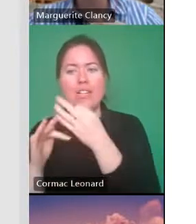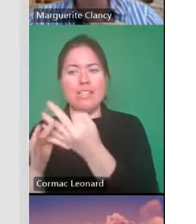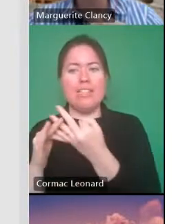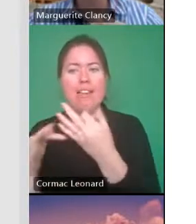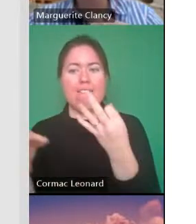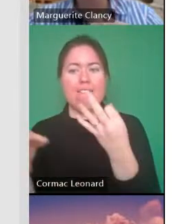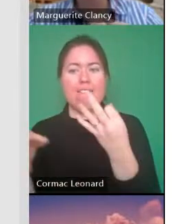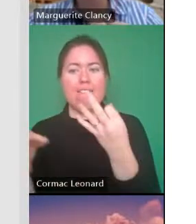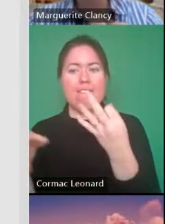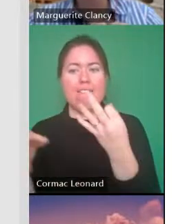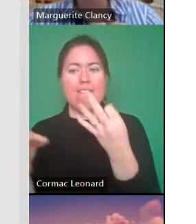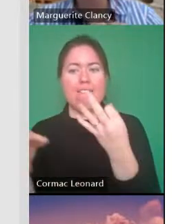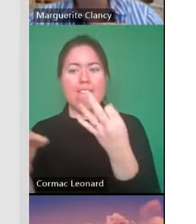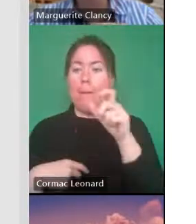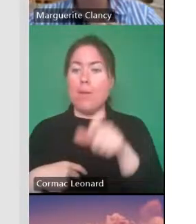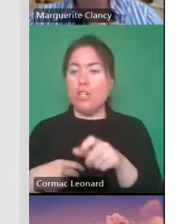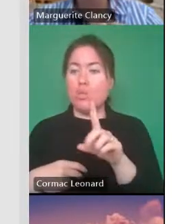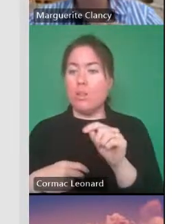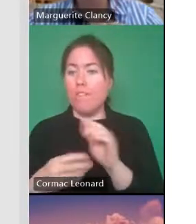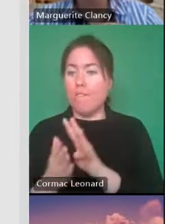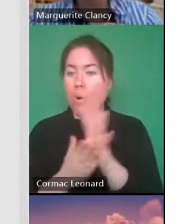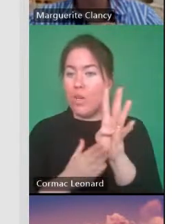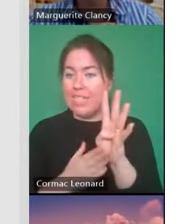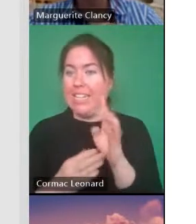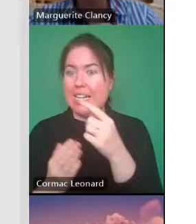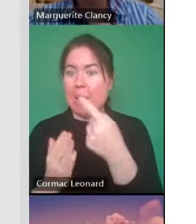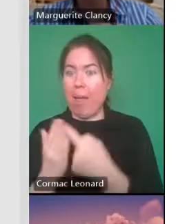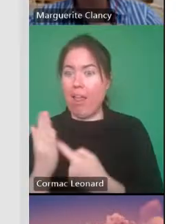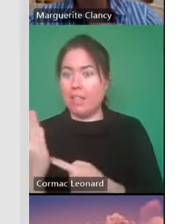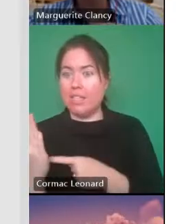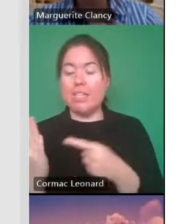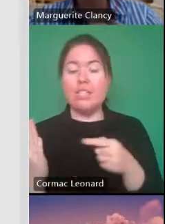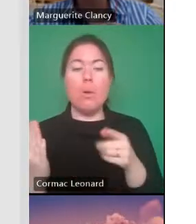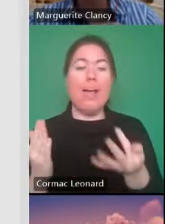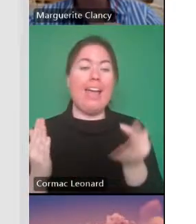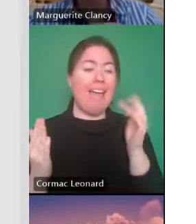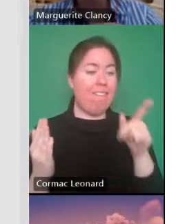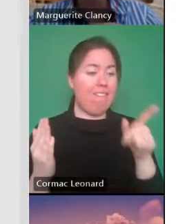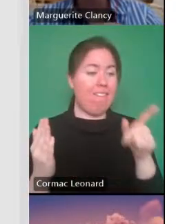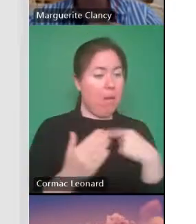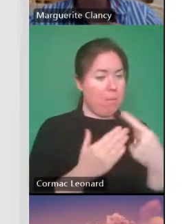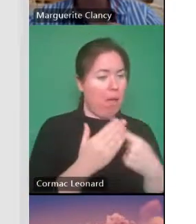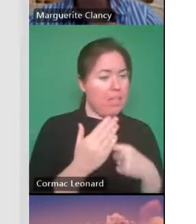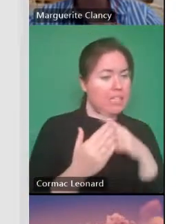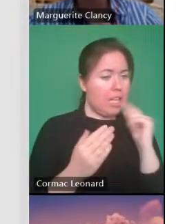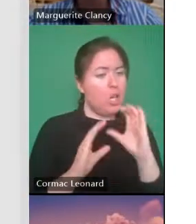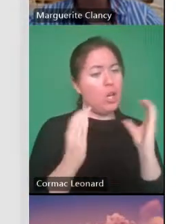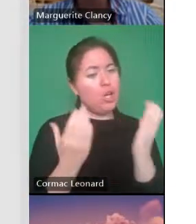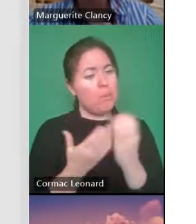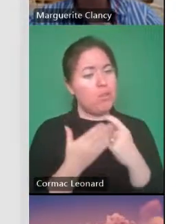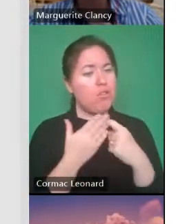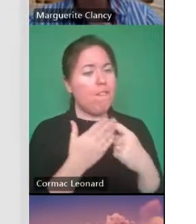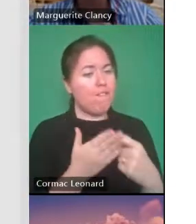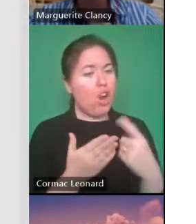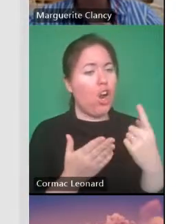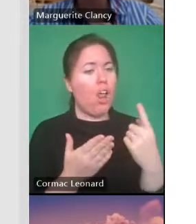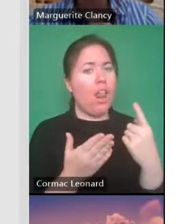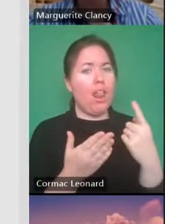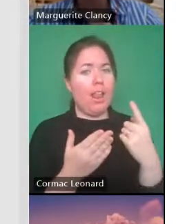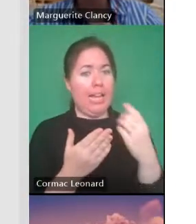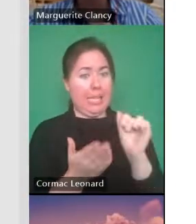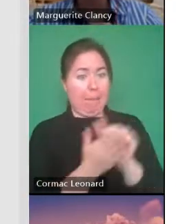Vulnerable Persons 2014 policy. If you have in there that the community referral form is in paper